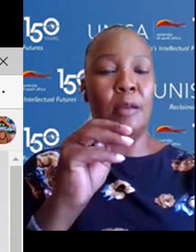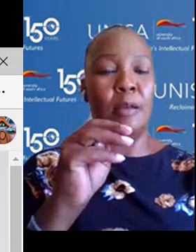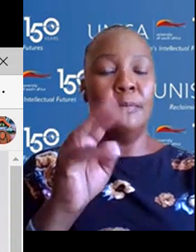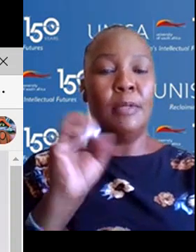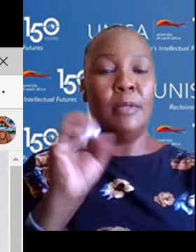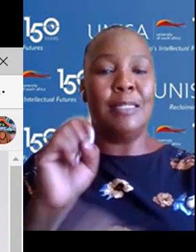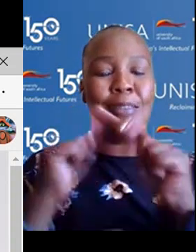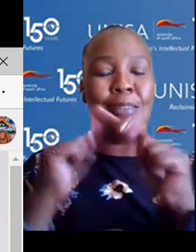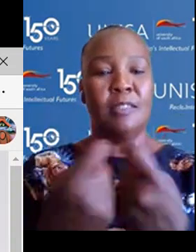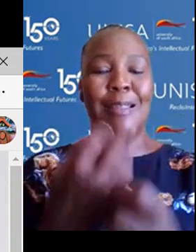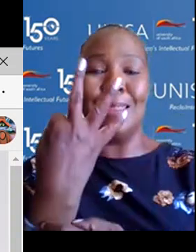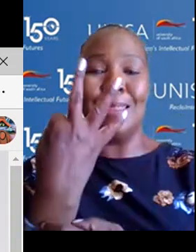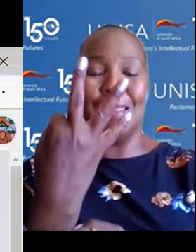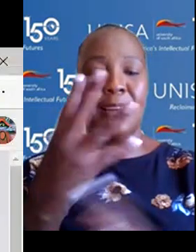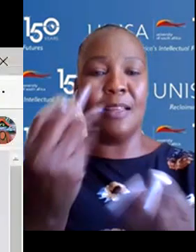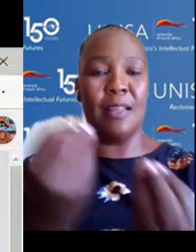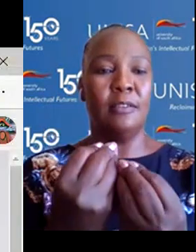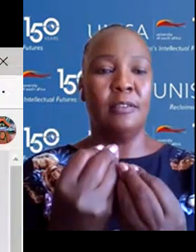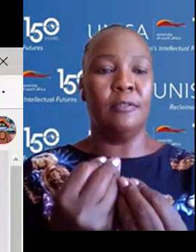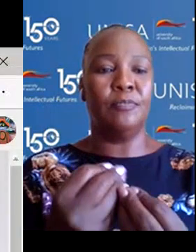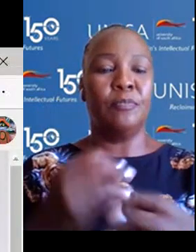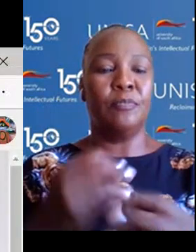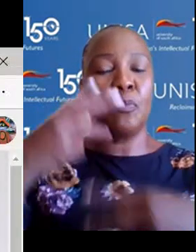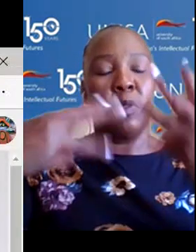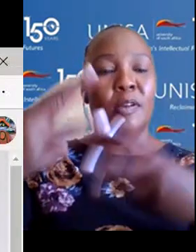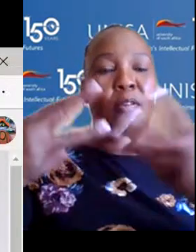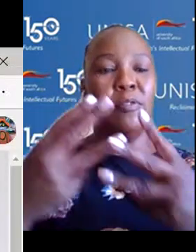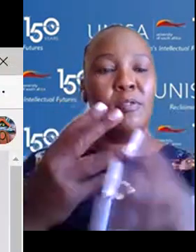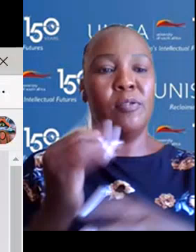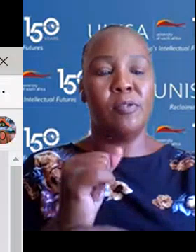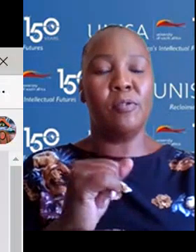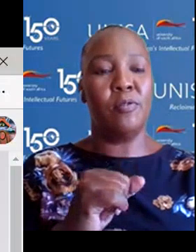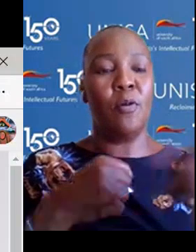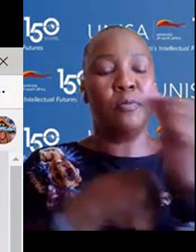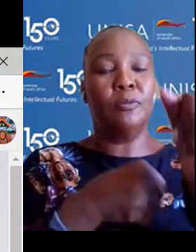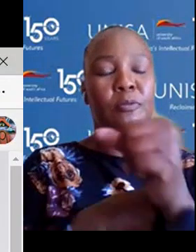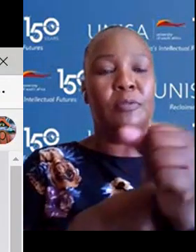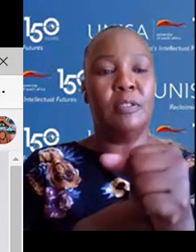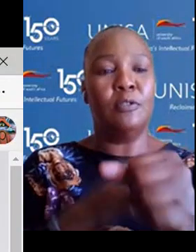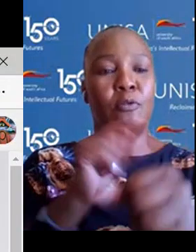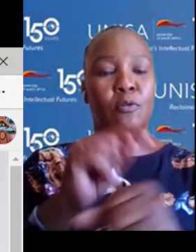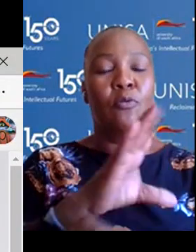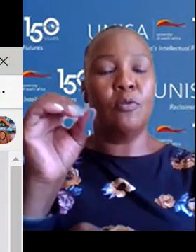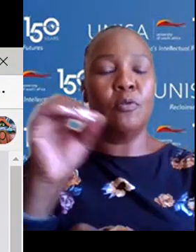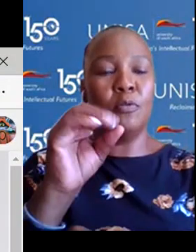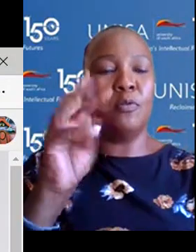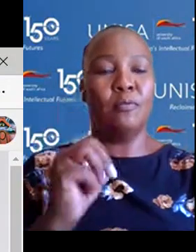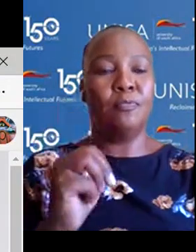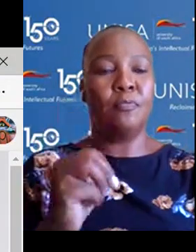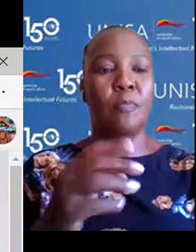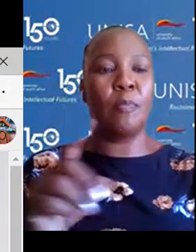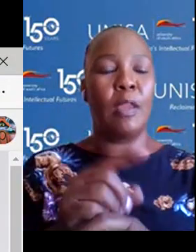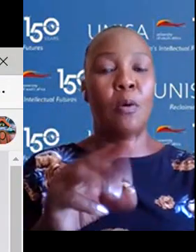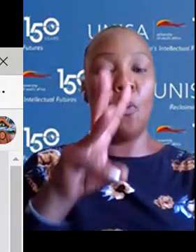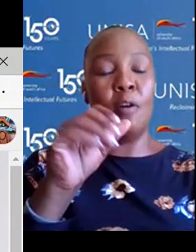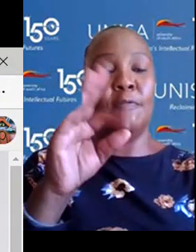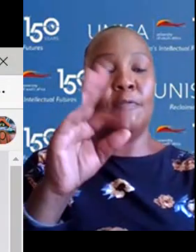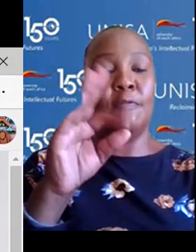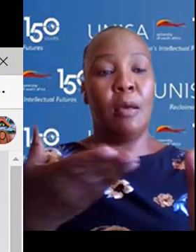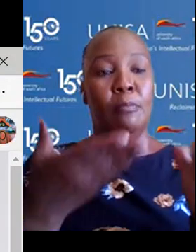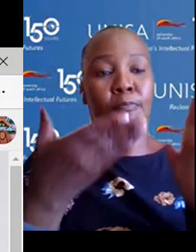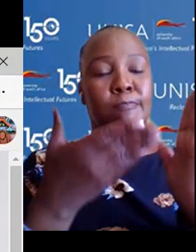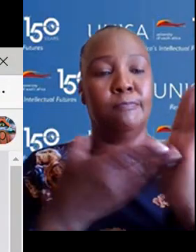things. We're going to work in your portal.office.com. Okay, like Richard showed you, where you've got your waffle. I love this